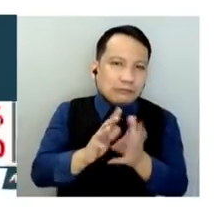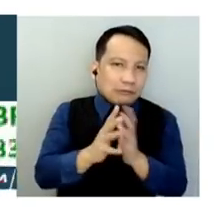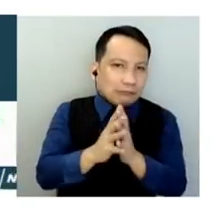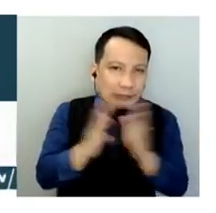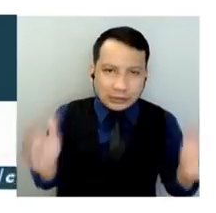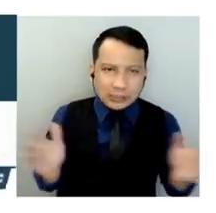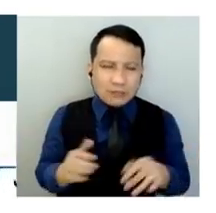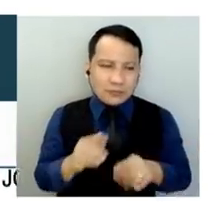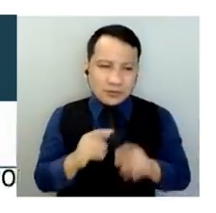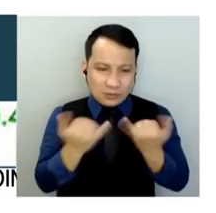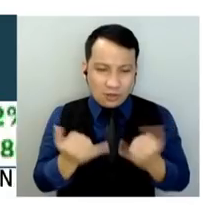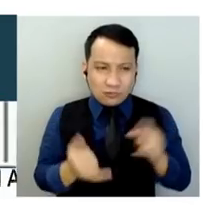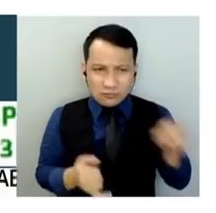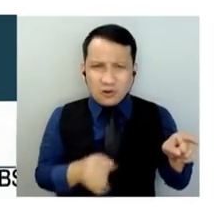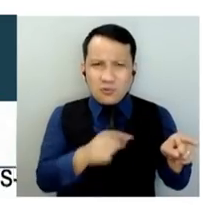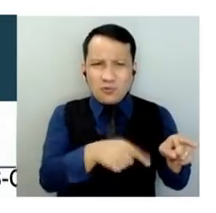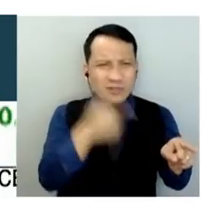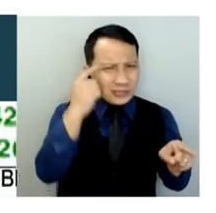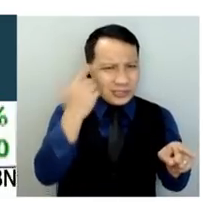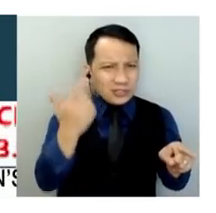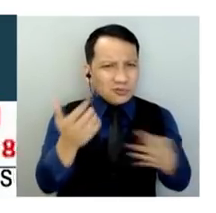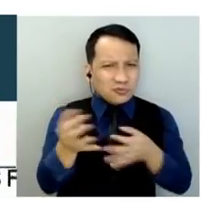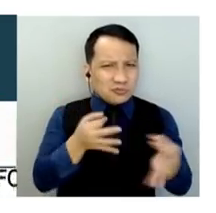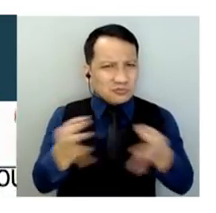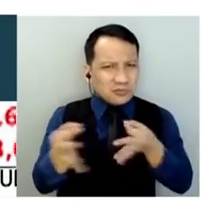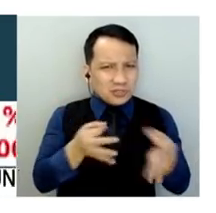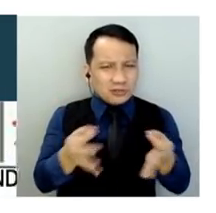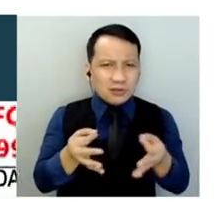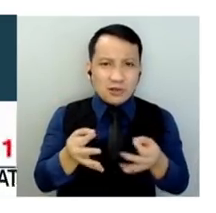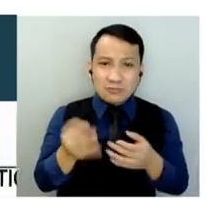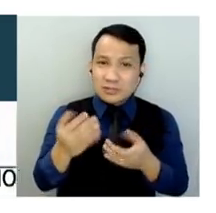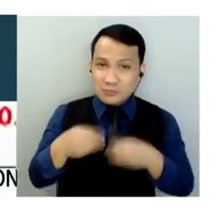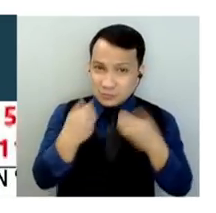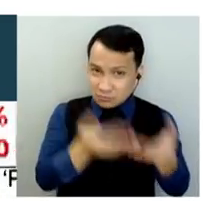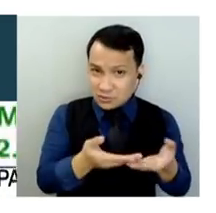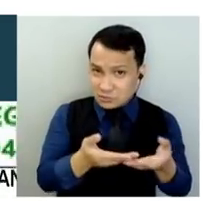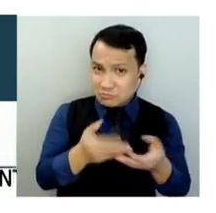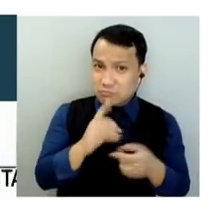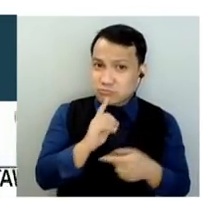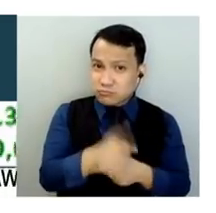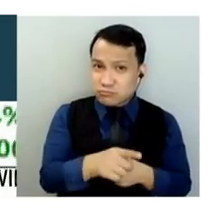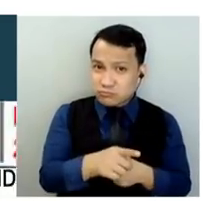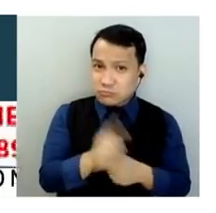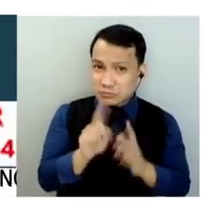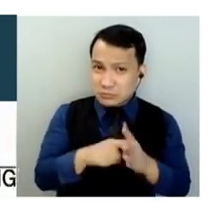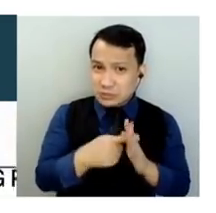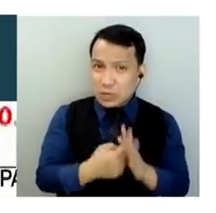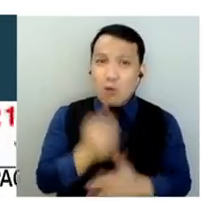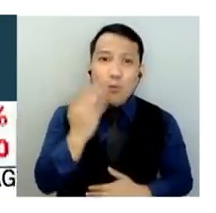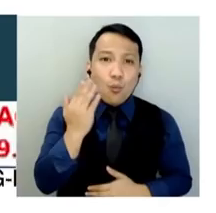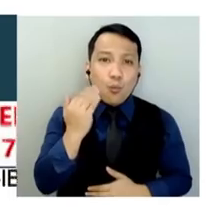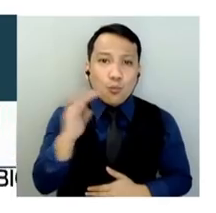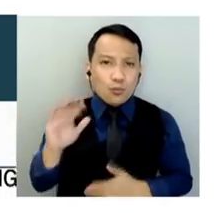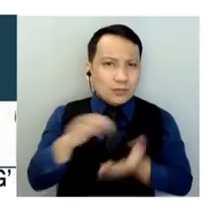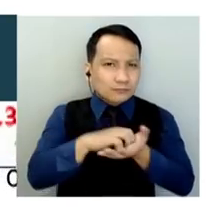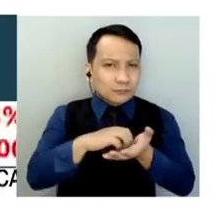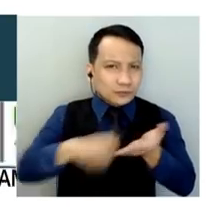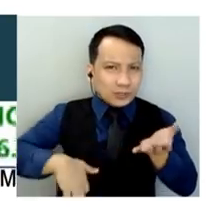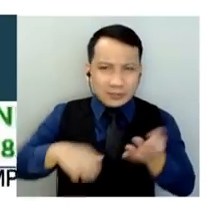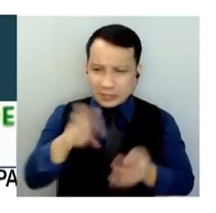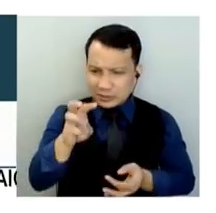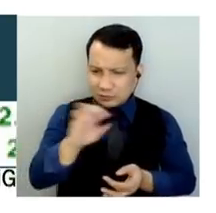do you think? What was the explanation there? Were there any given at all to begin with? Why that reduction of